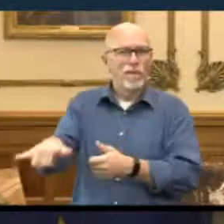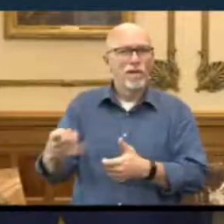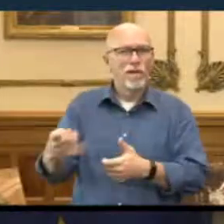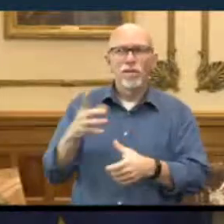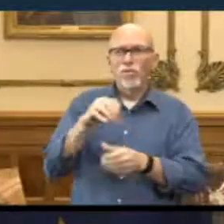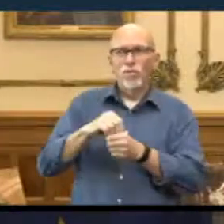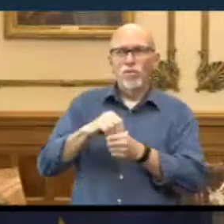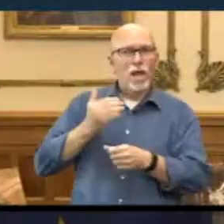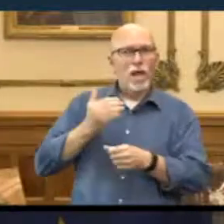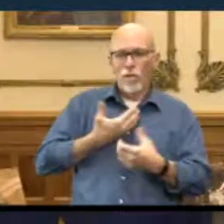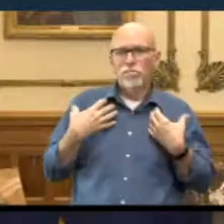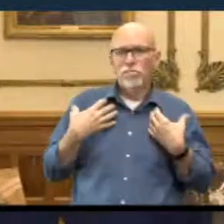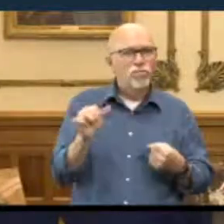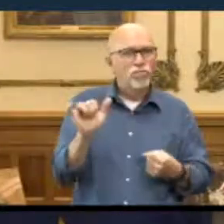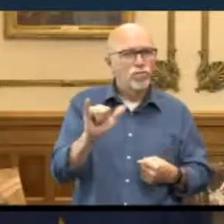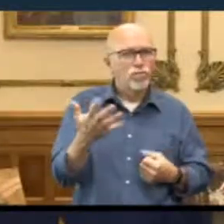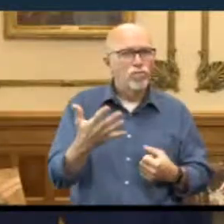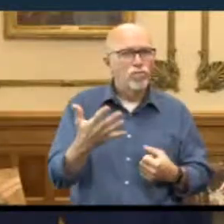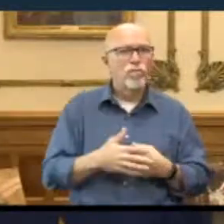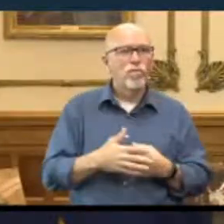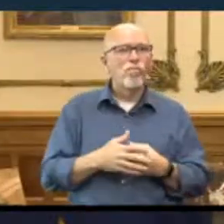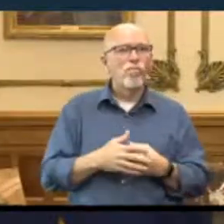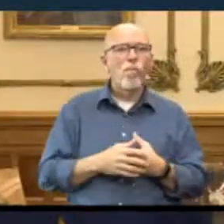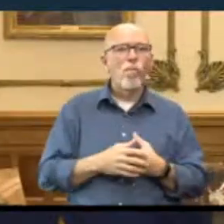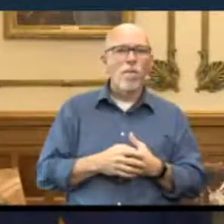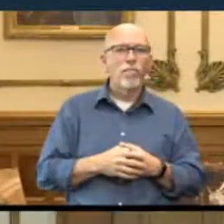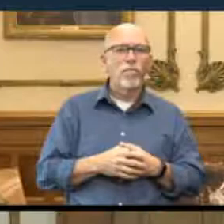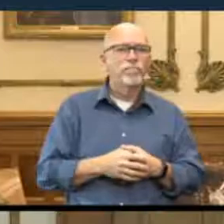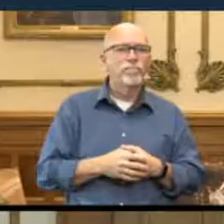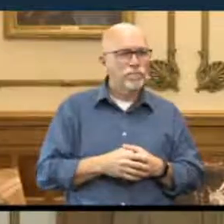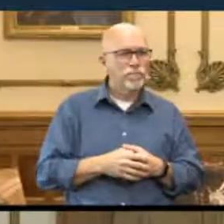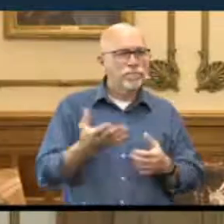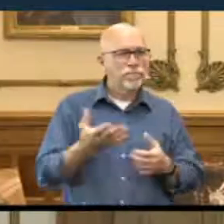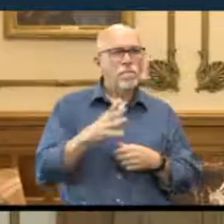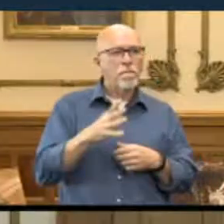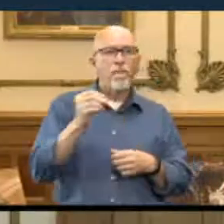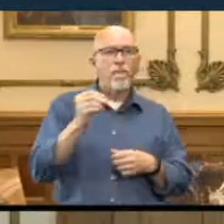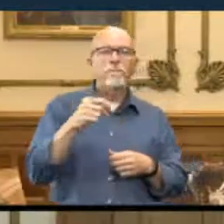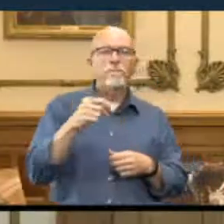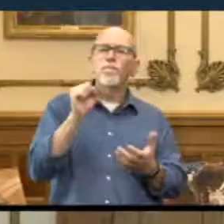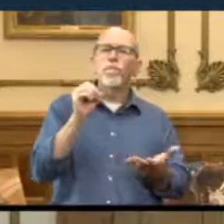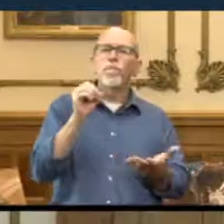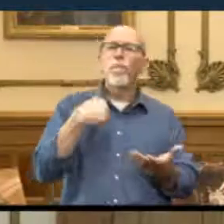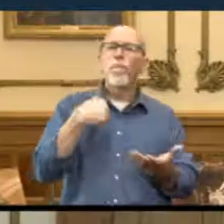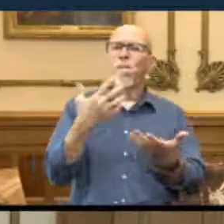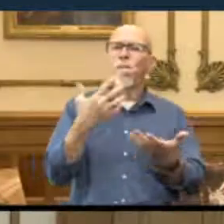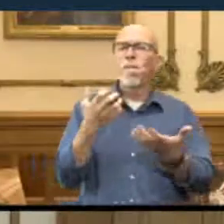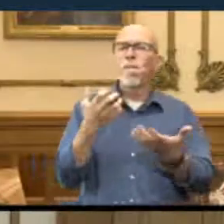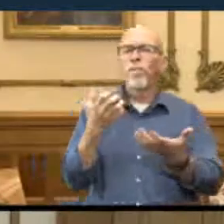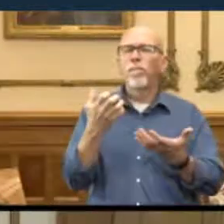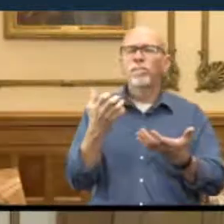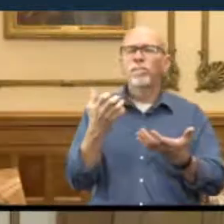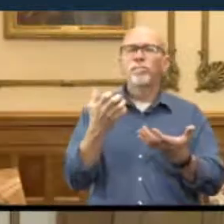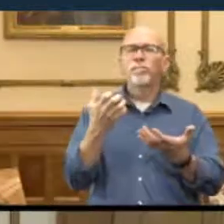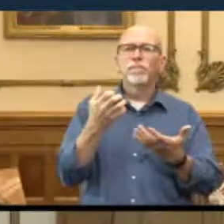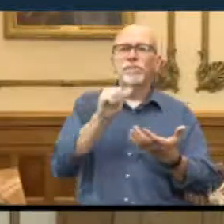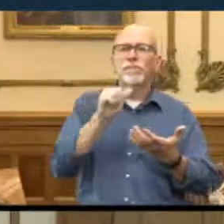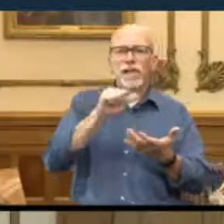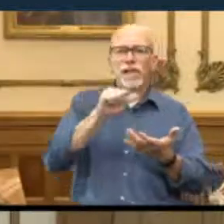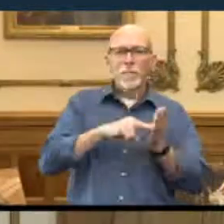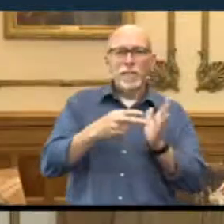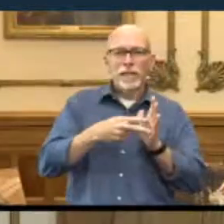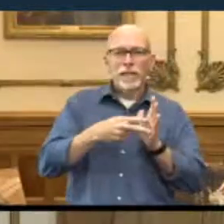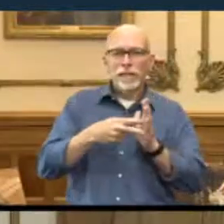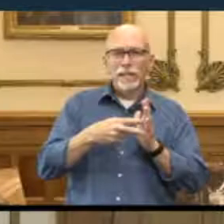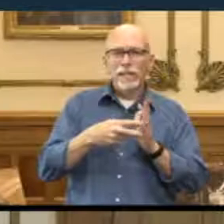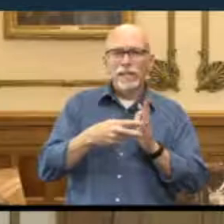including our well-being. As you've Mental always and said, that physical. delicate balance. Yeah, and so I just want, it's not what we're doing, it's what